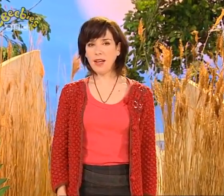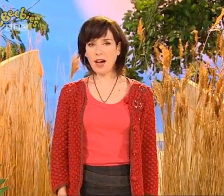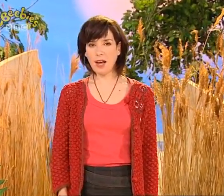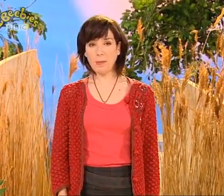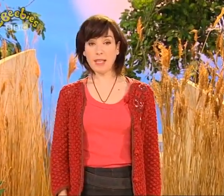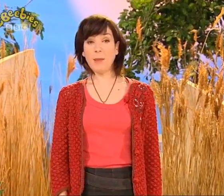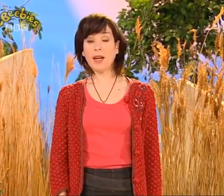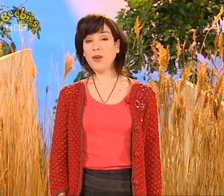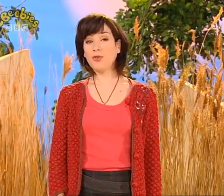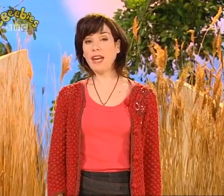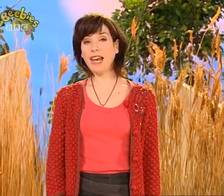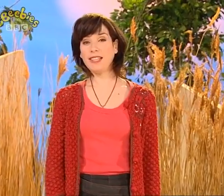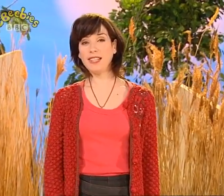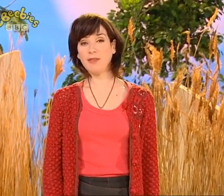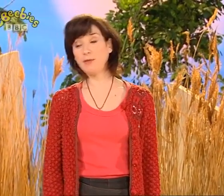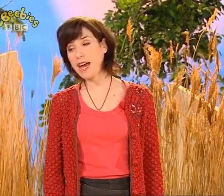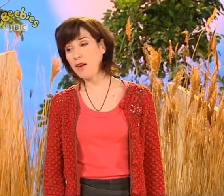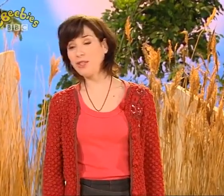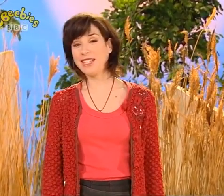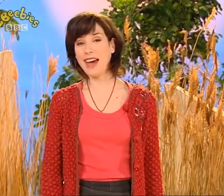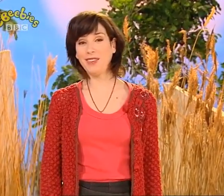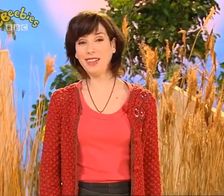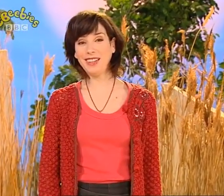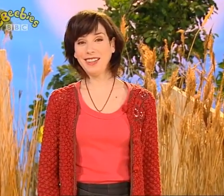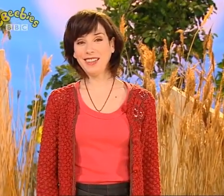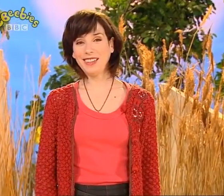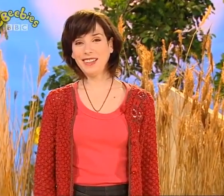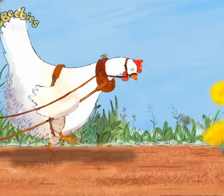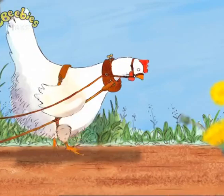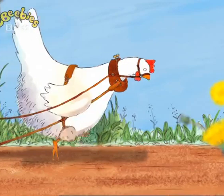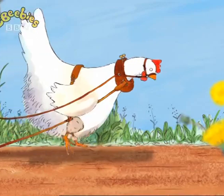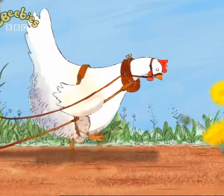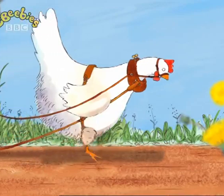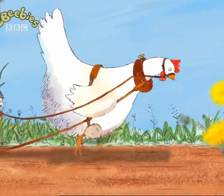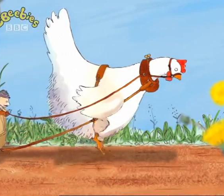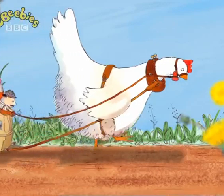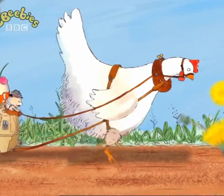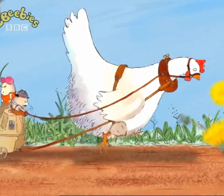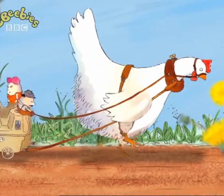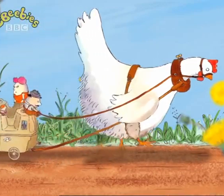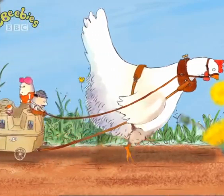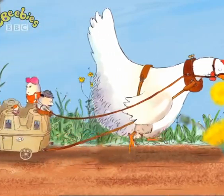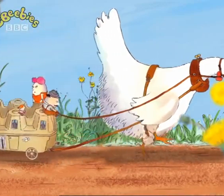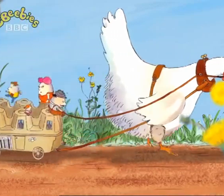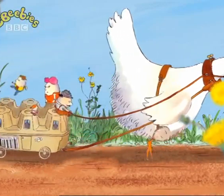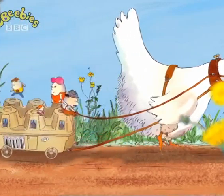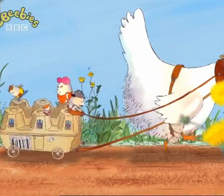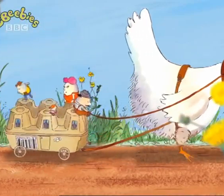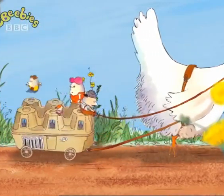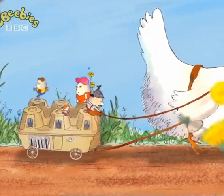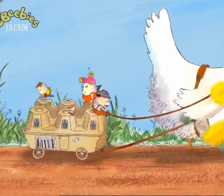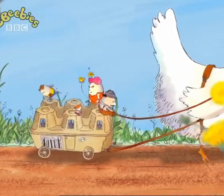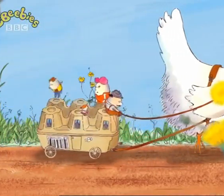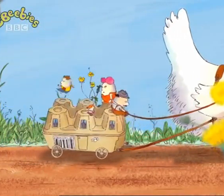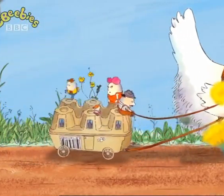highways and up summer country lanes from town to town. As he grew, Humpty turned into something